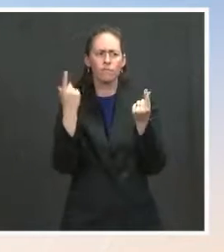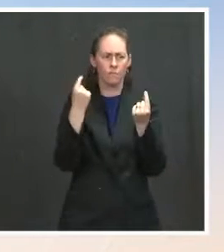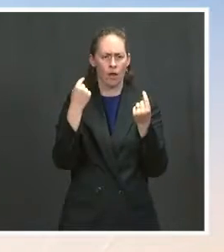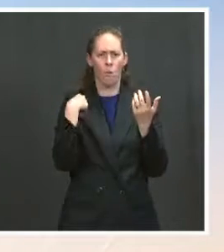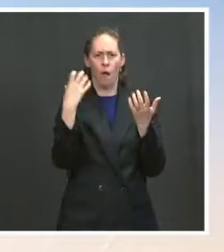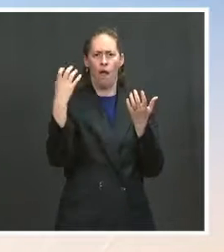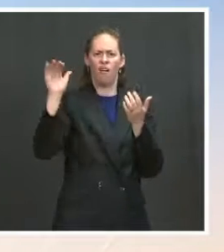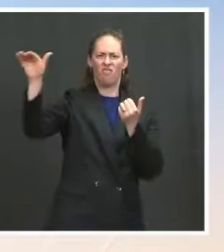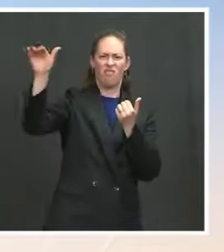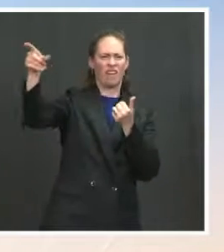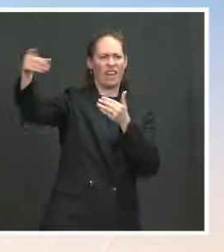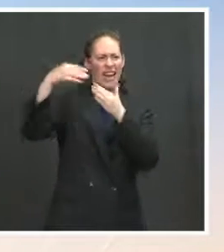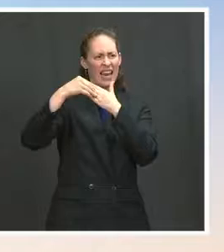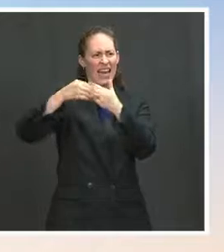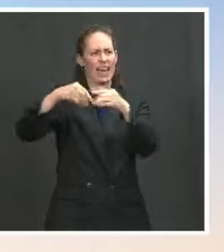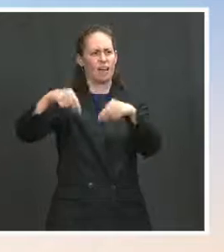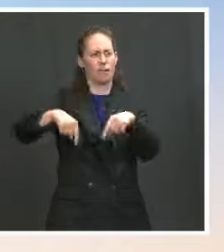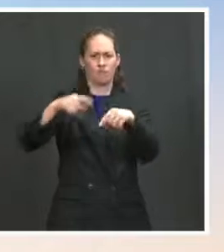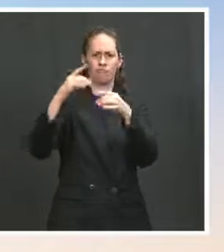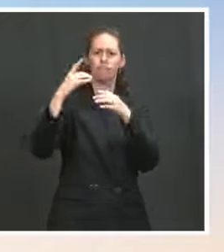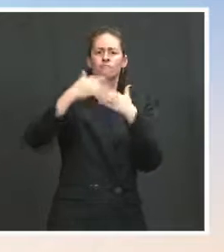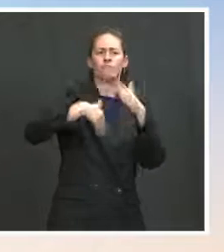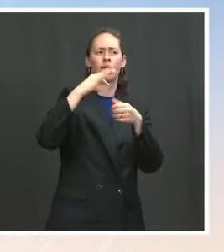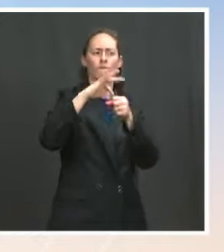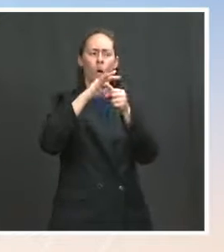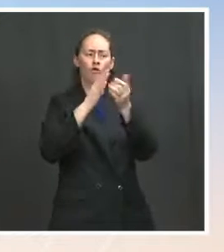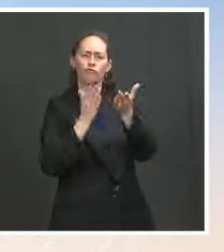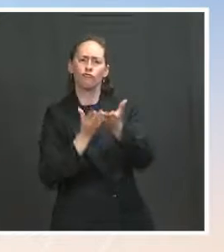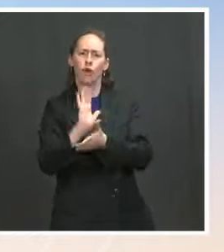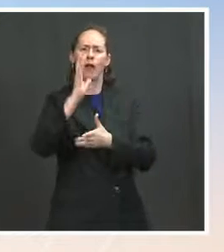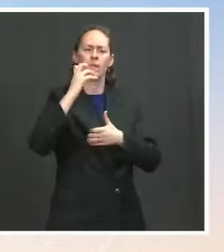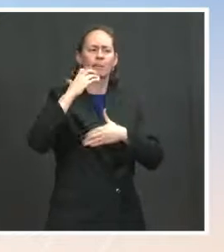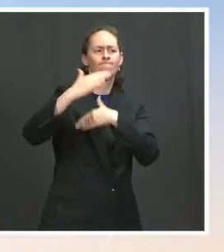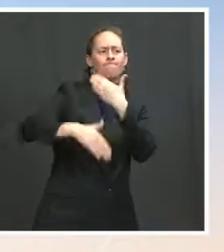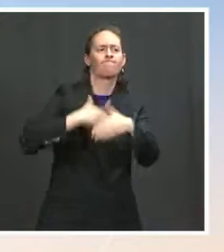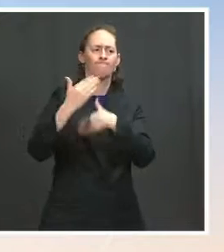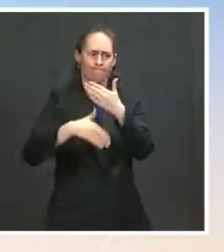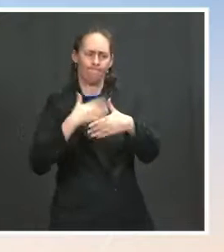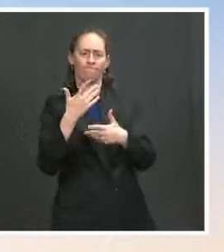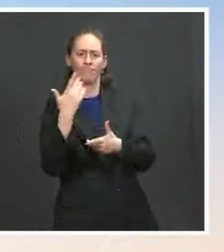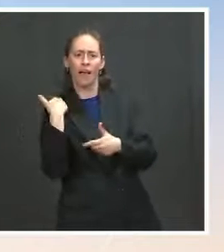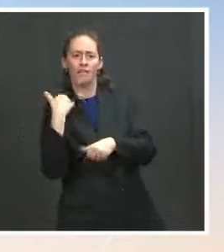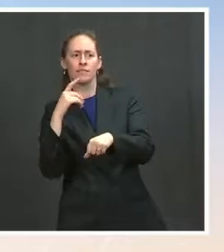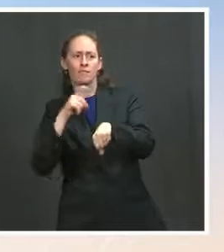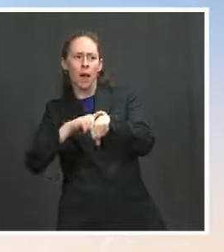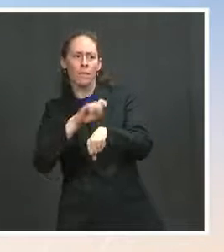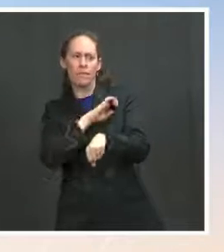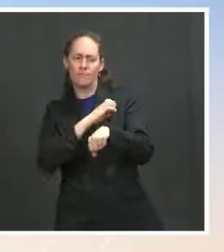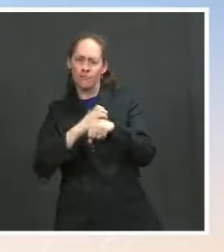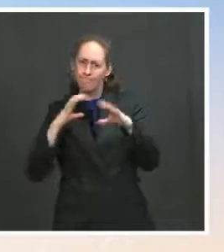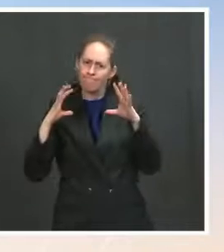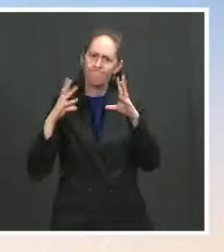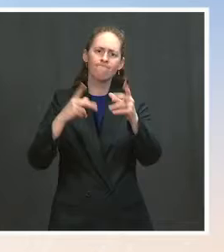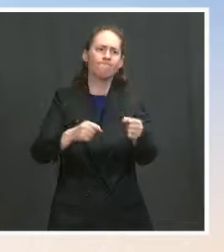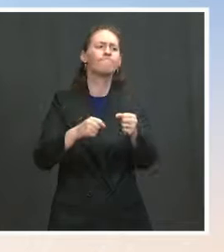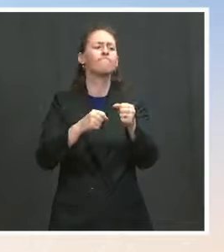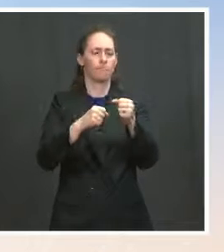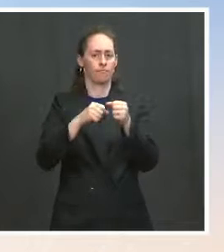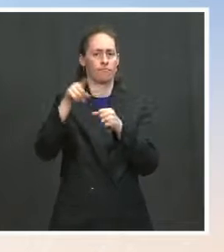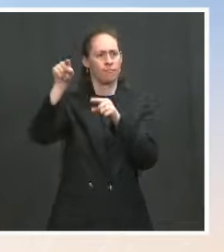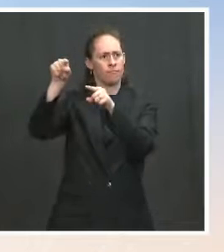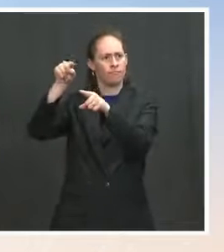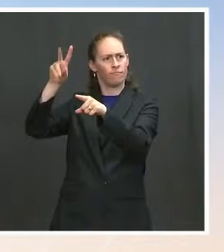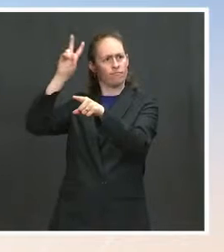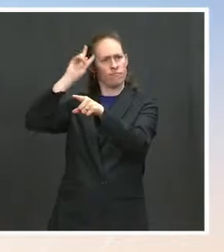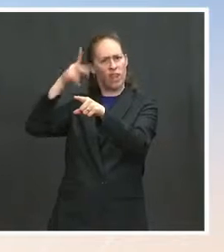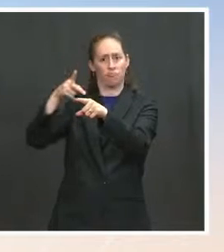personally passionate about and she wants to spend time and effort and energy working on. What she's conveyed, what the president certainly supports